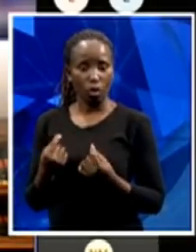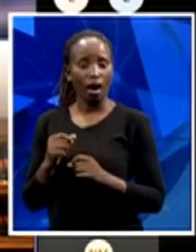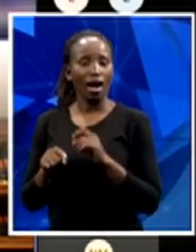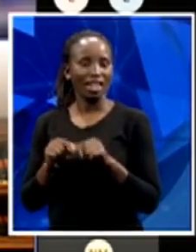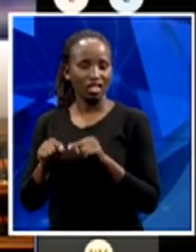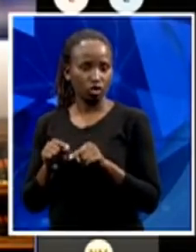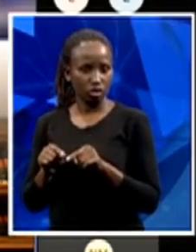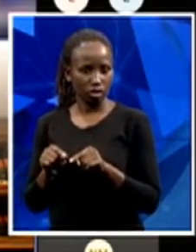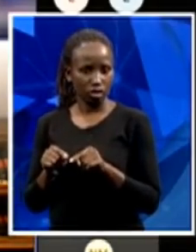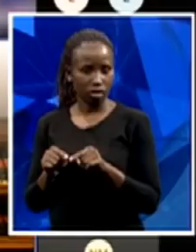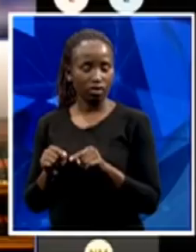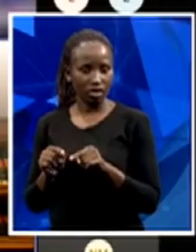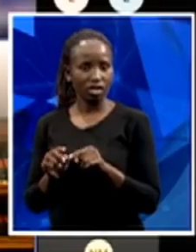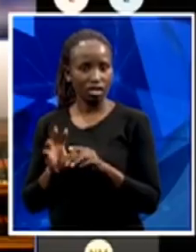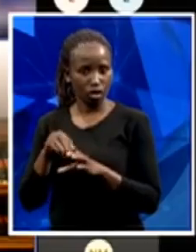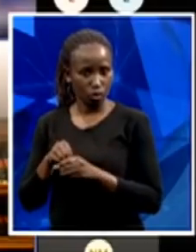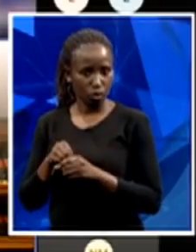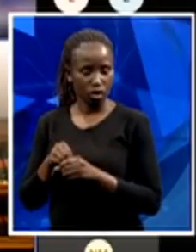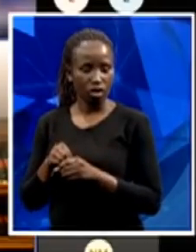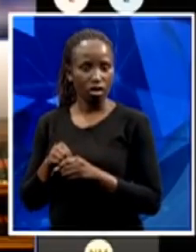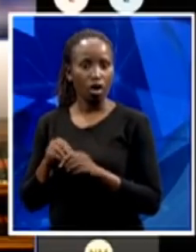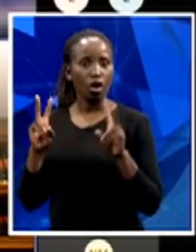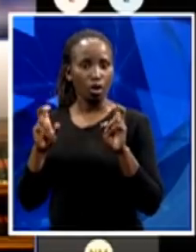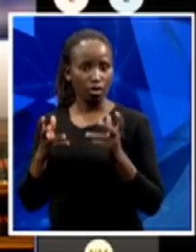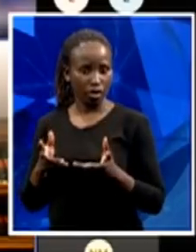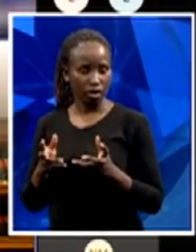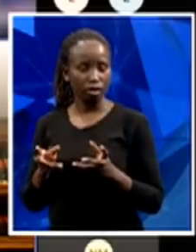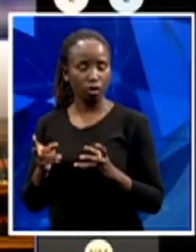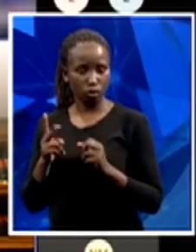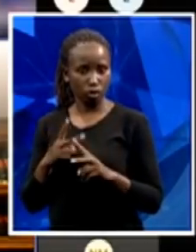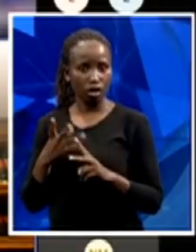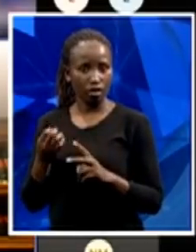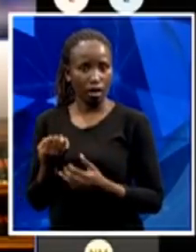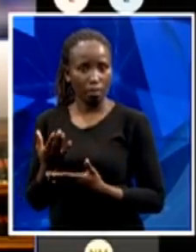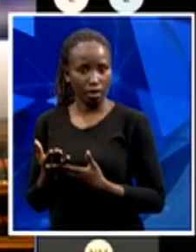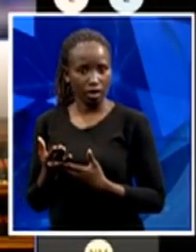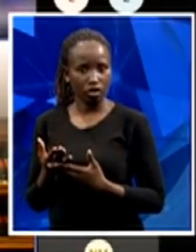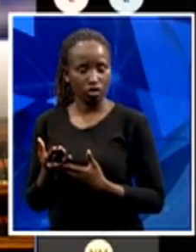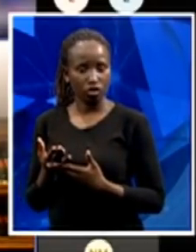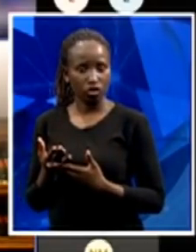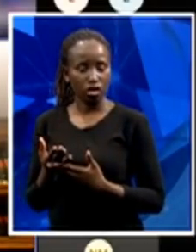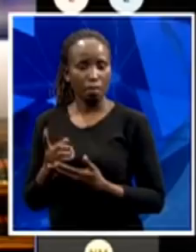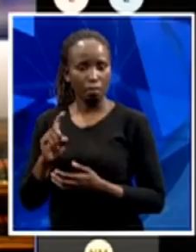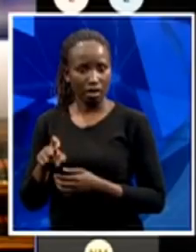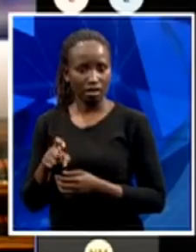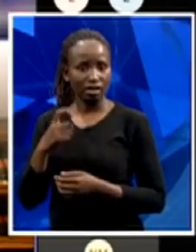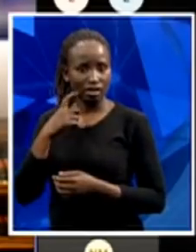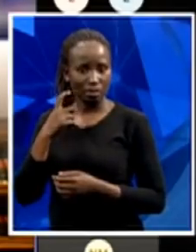the bar in an intervention application is not simply an interest, but a direct